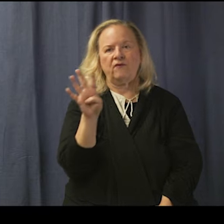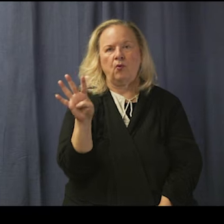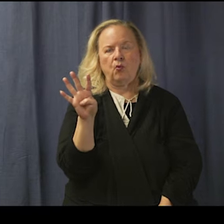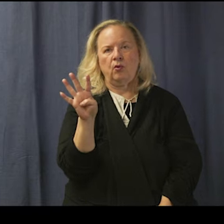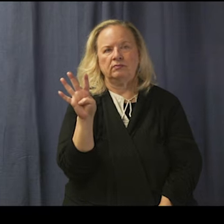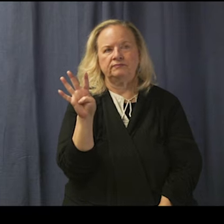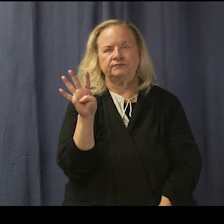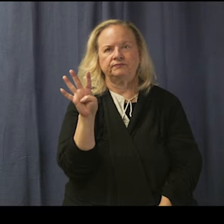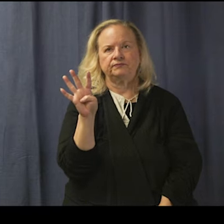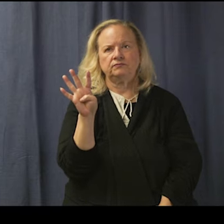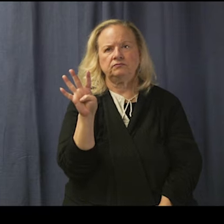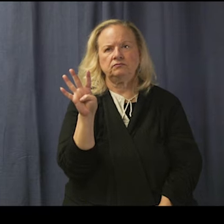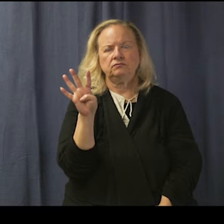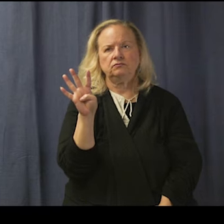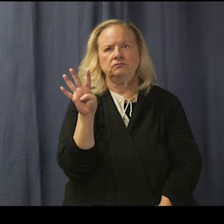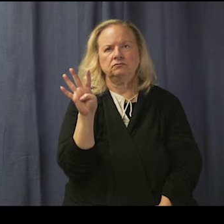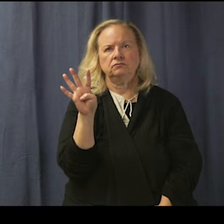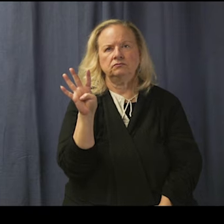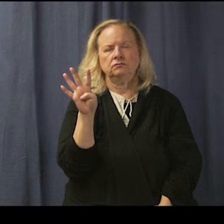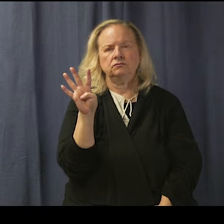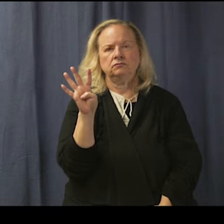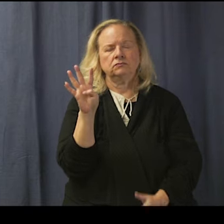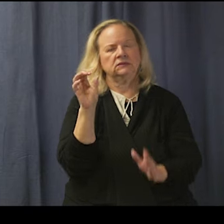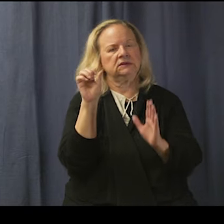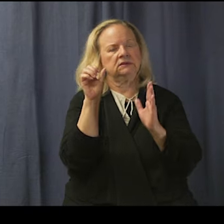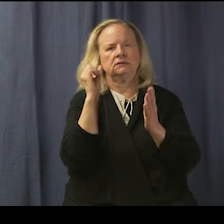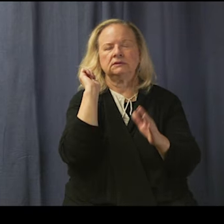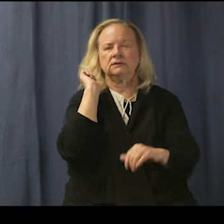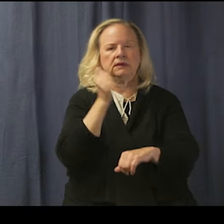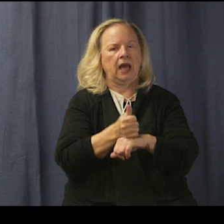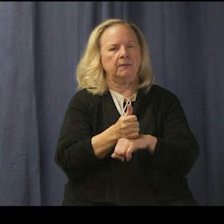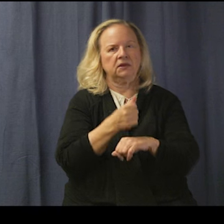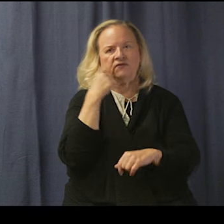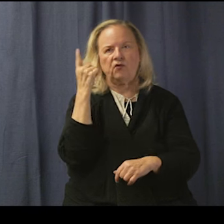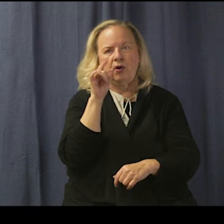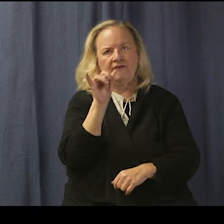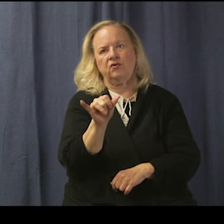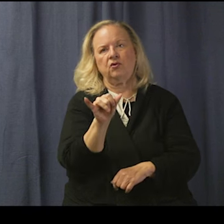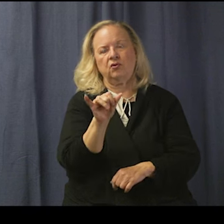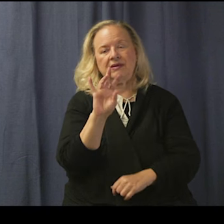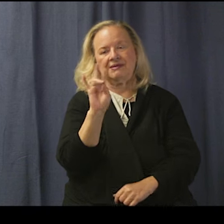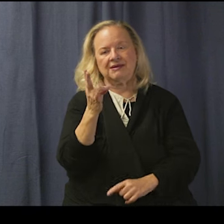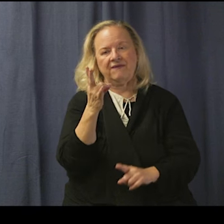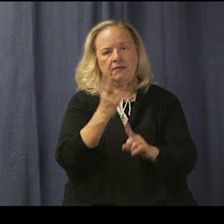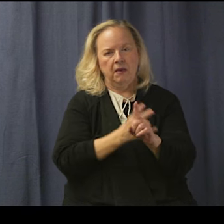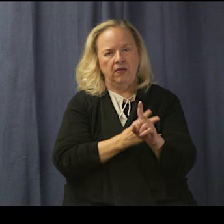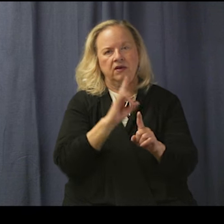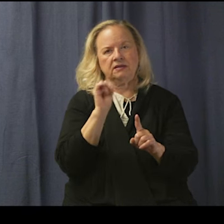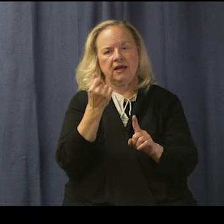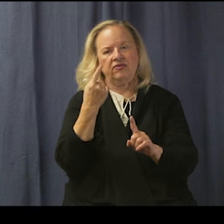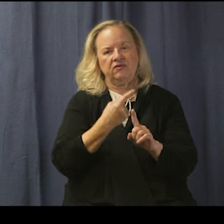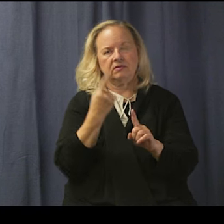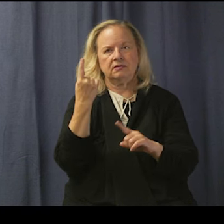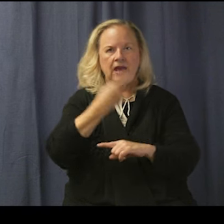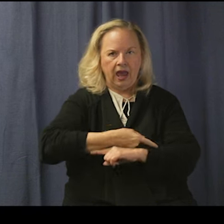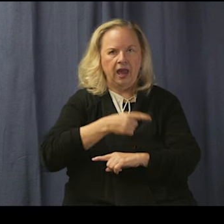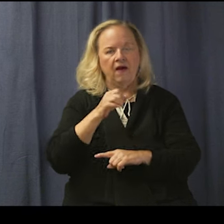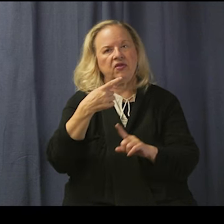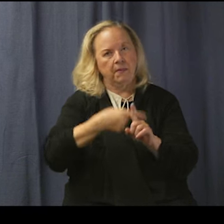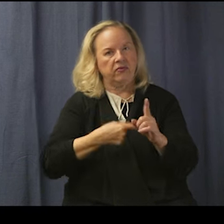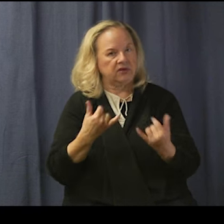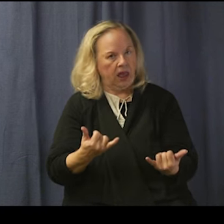16:29-34. It says, it'll be a statute forever in the seventh month on the 10th day of the month.